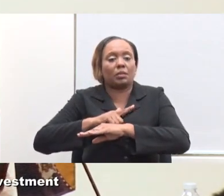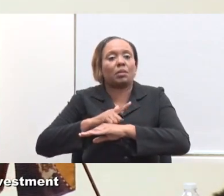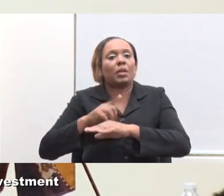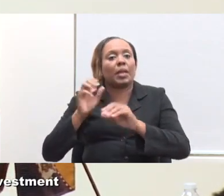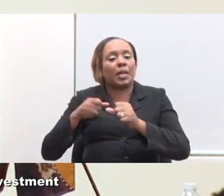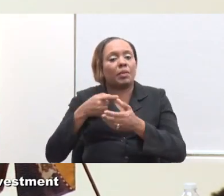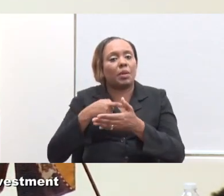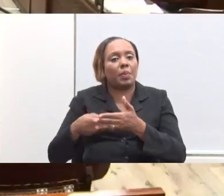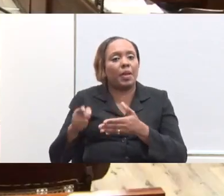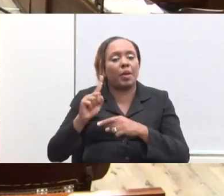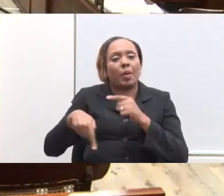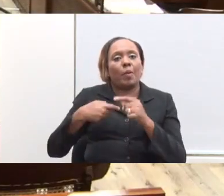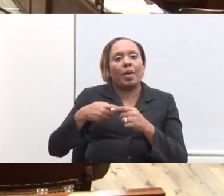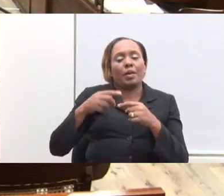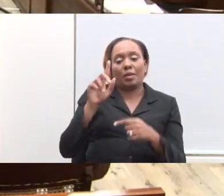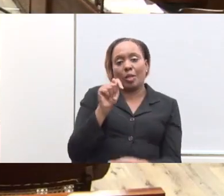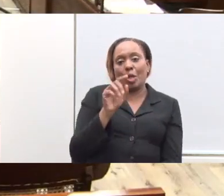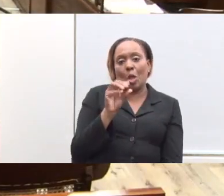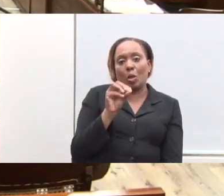country.